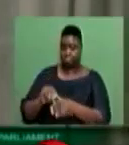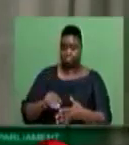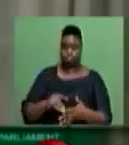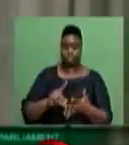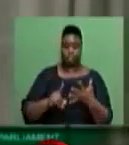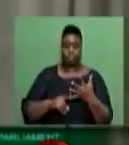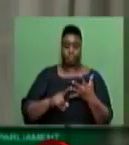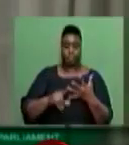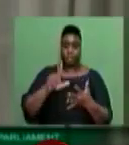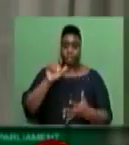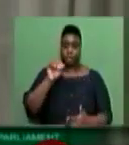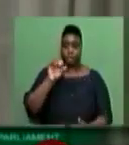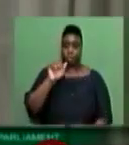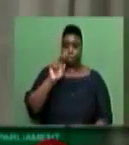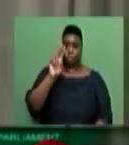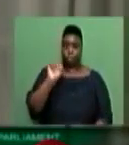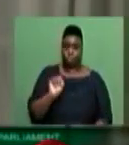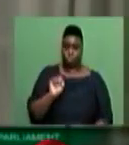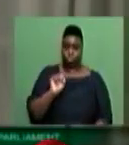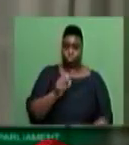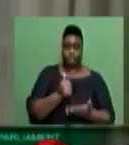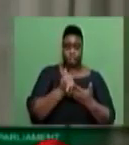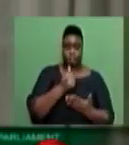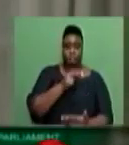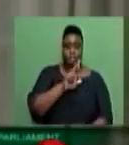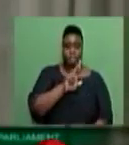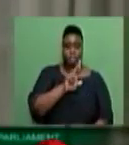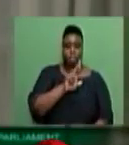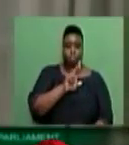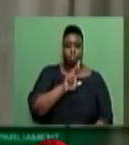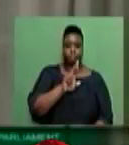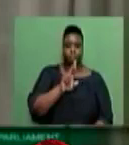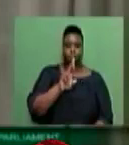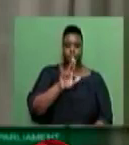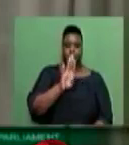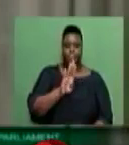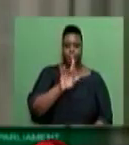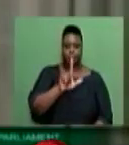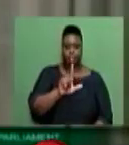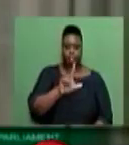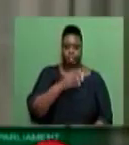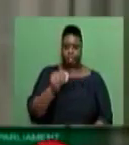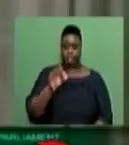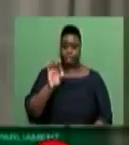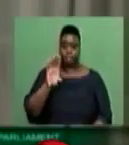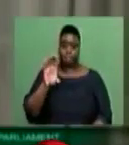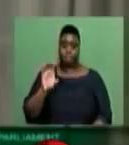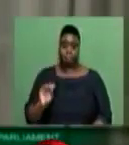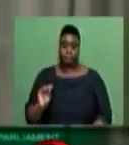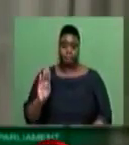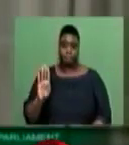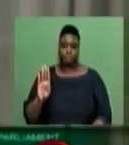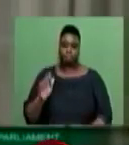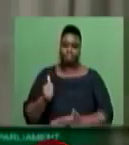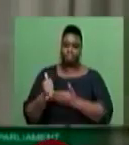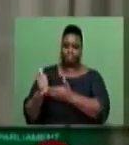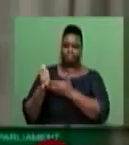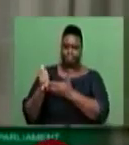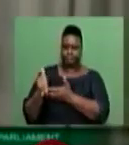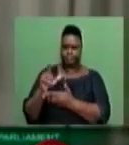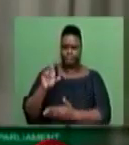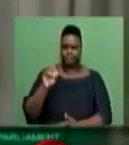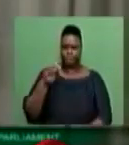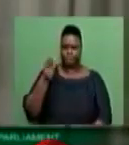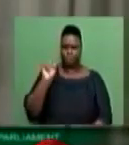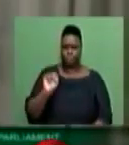through First Citizens and Republic Bank for micro, small, and medium businesses, and the Liquidity Support Loan Program for